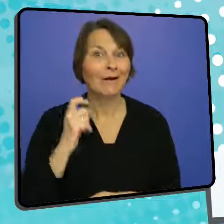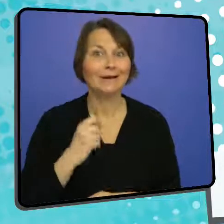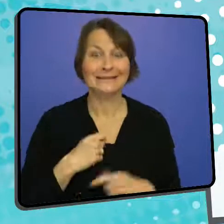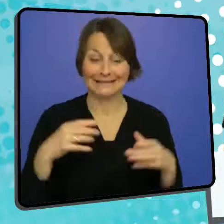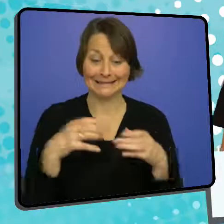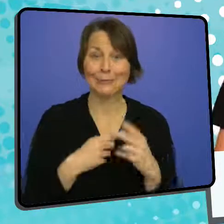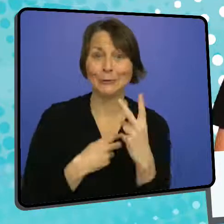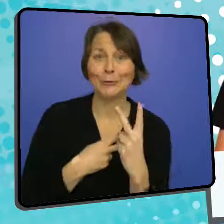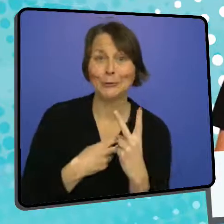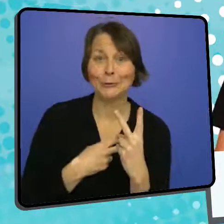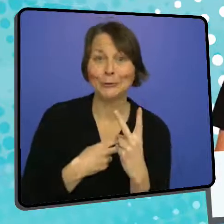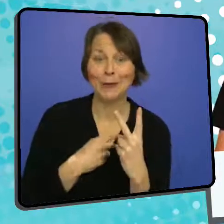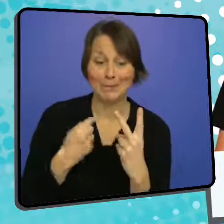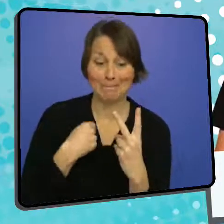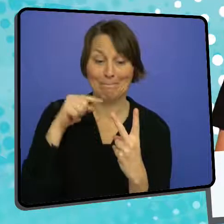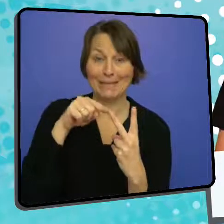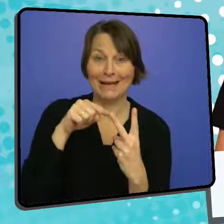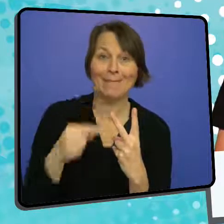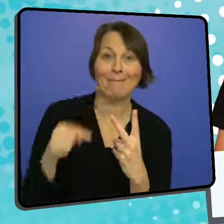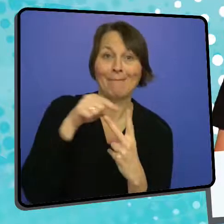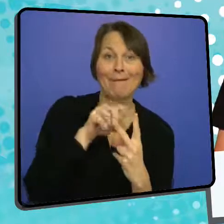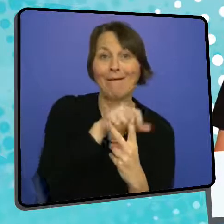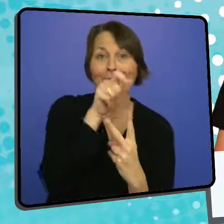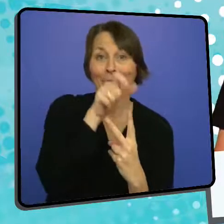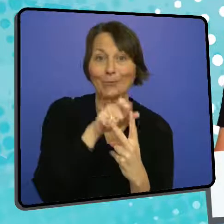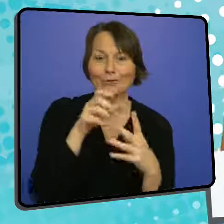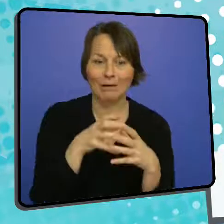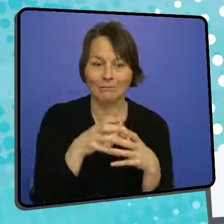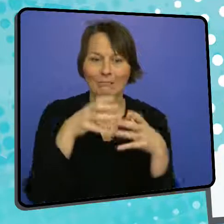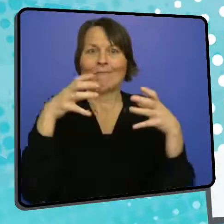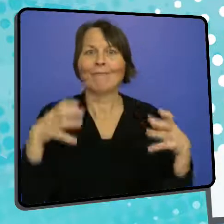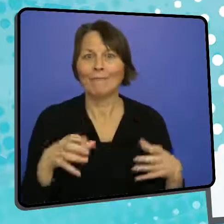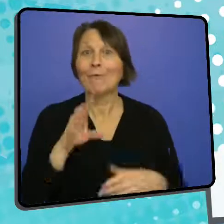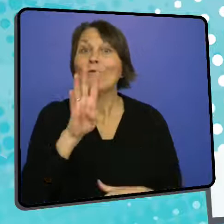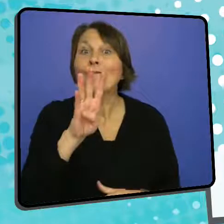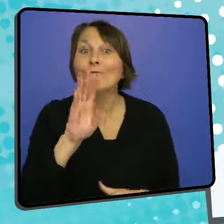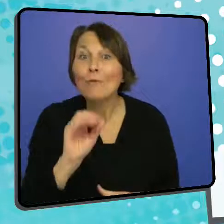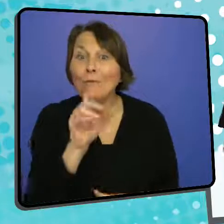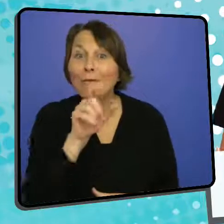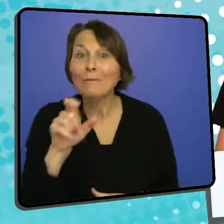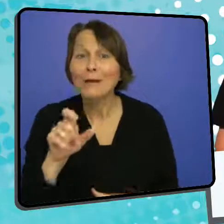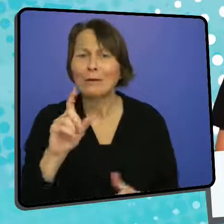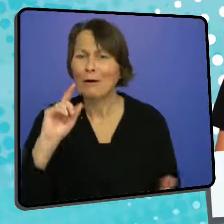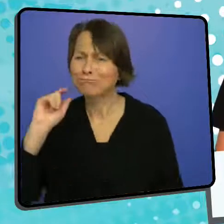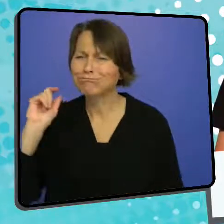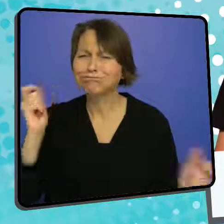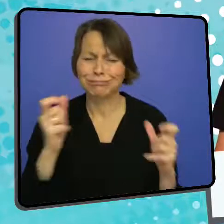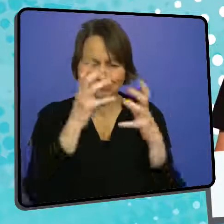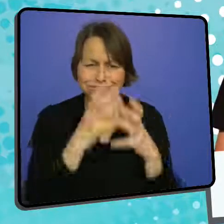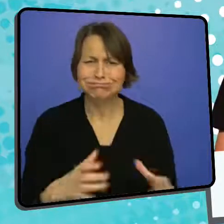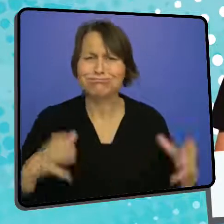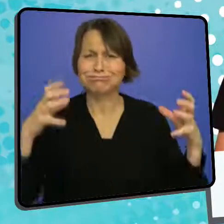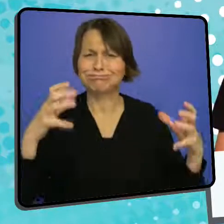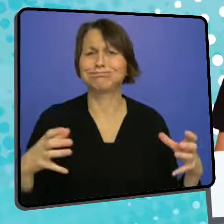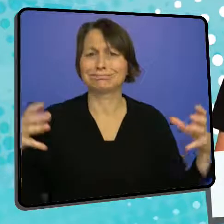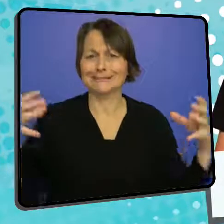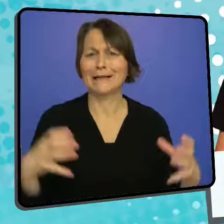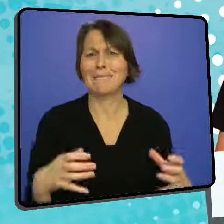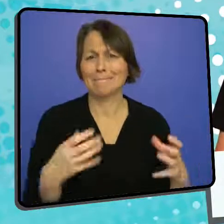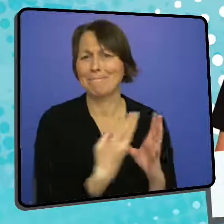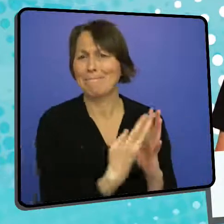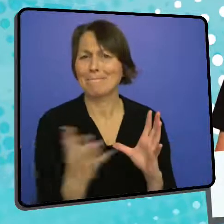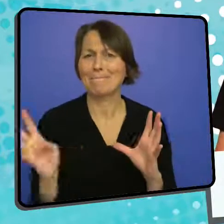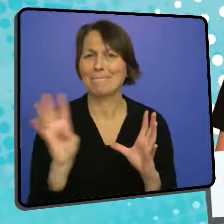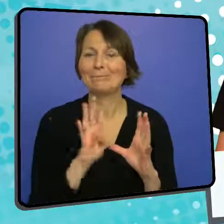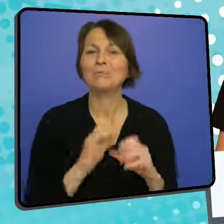and now it's a team of nearly 40 people. So my job has significantly changed since then. So I don't like coach our